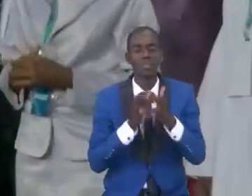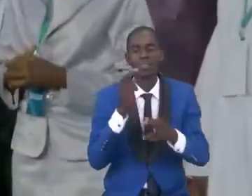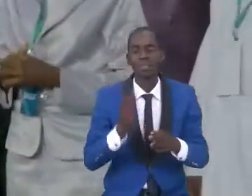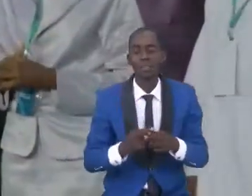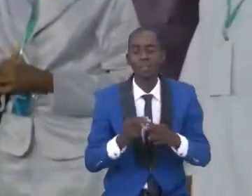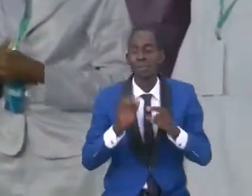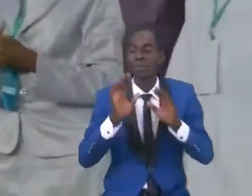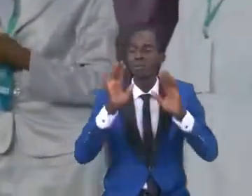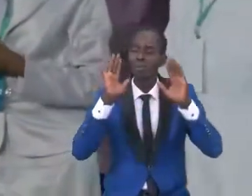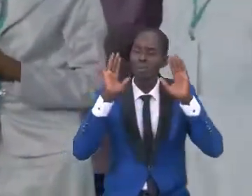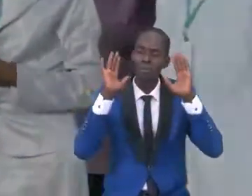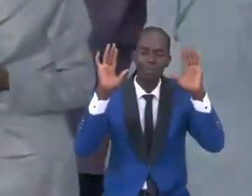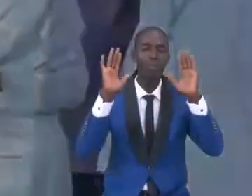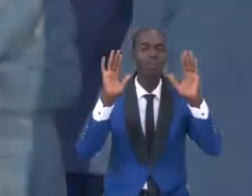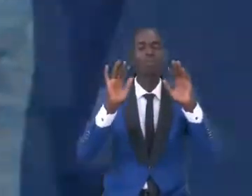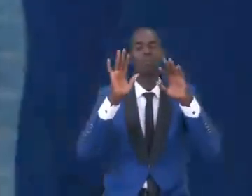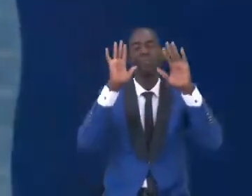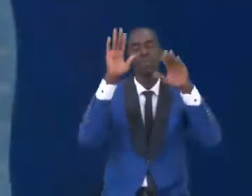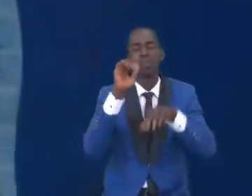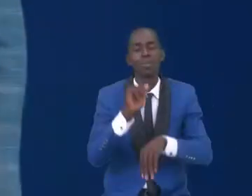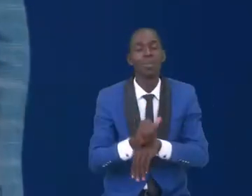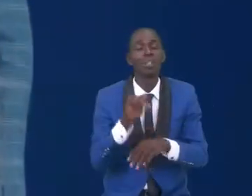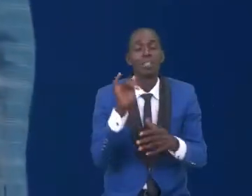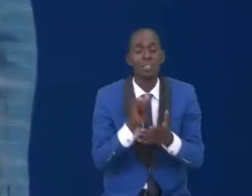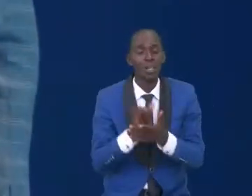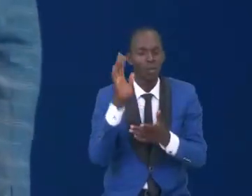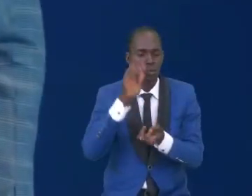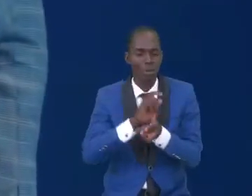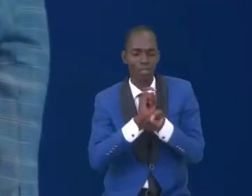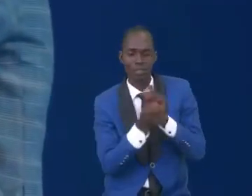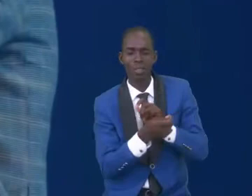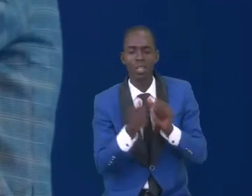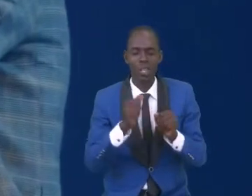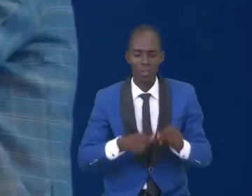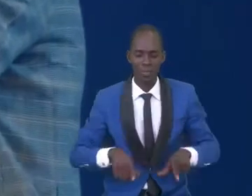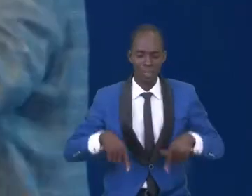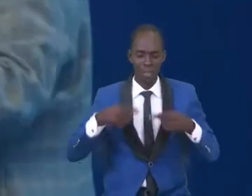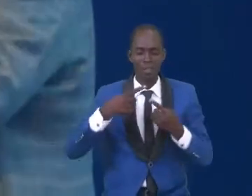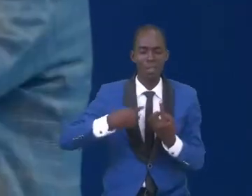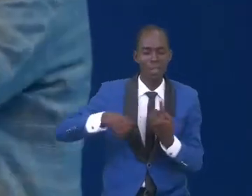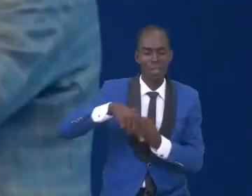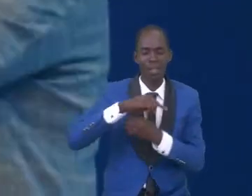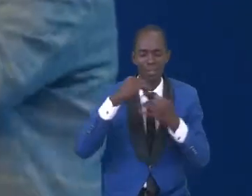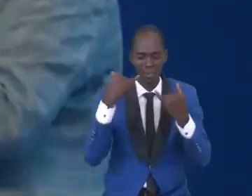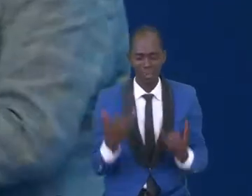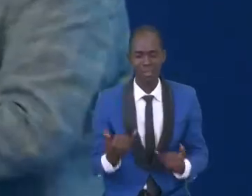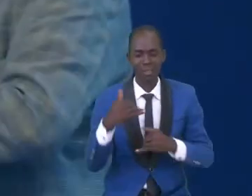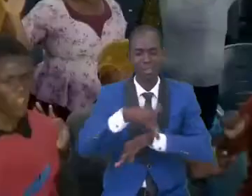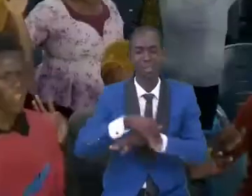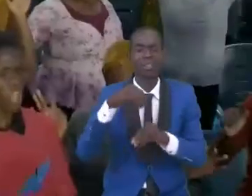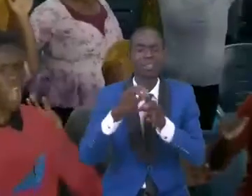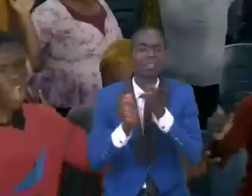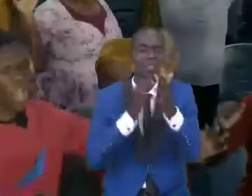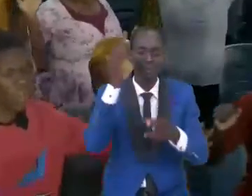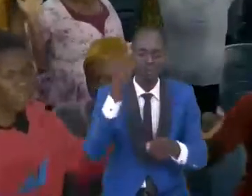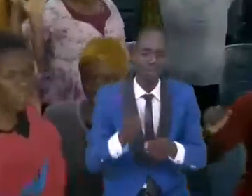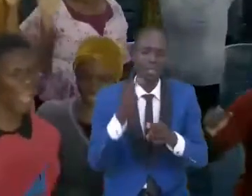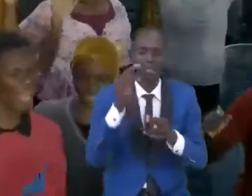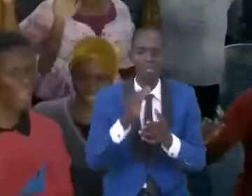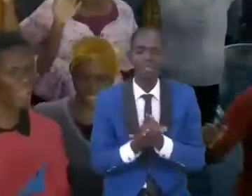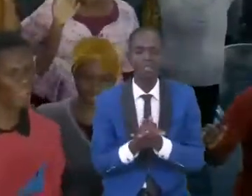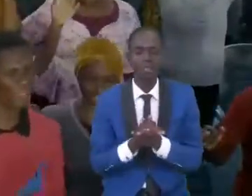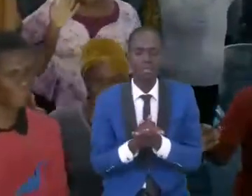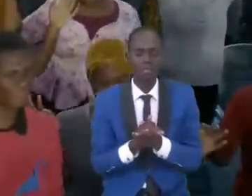spectacular miracle, that you turn every life around tonight in Jesus' name.